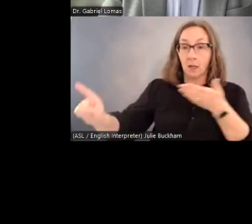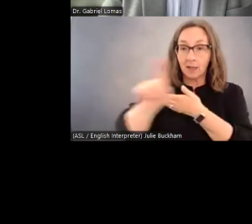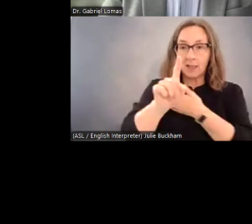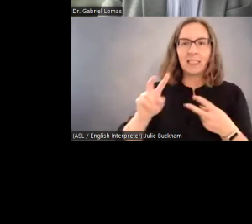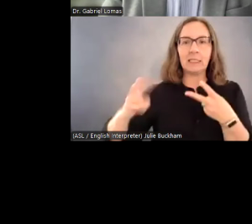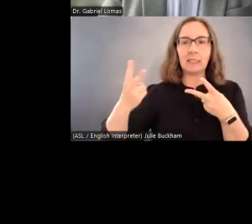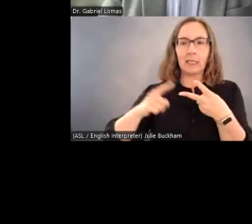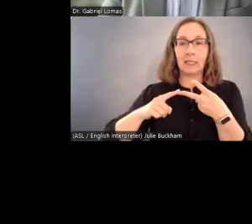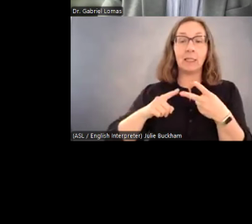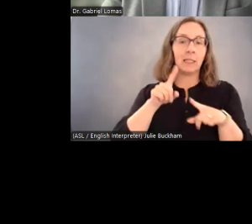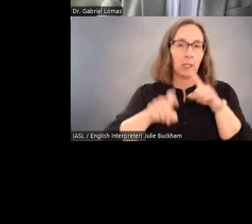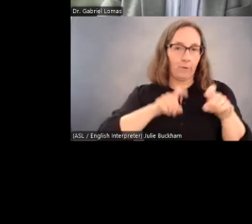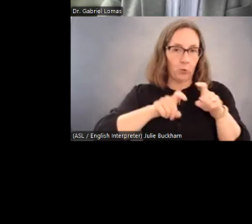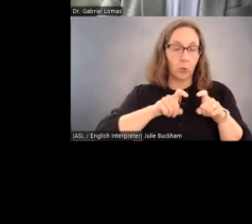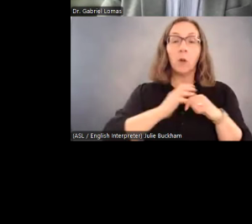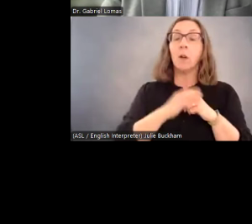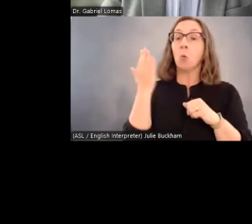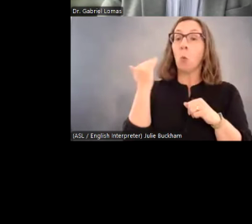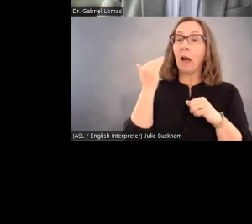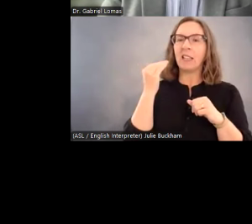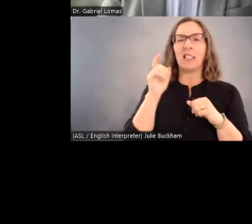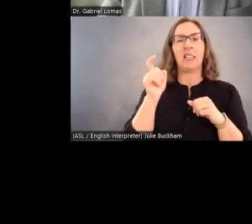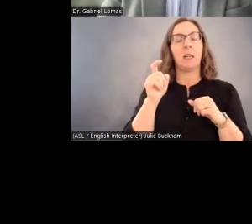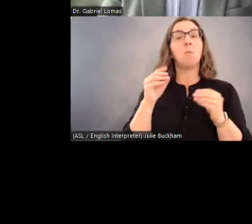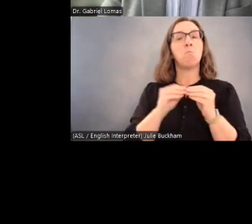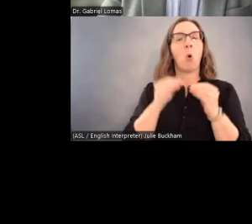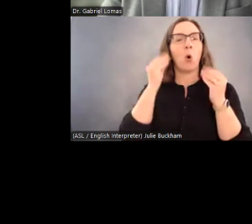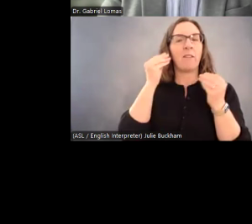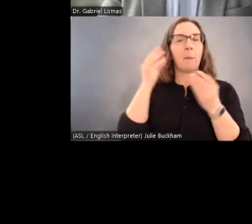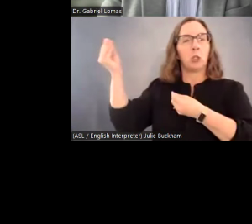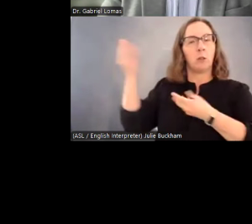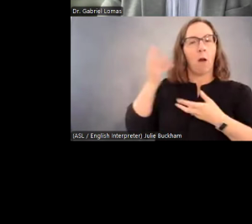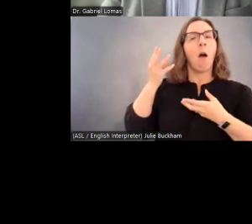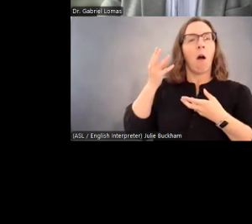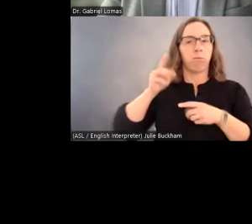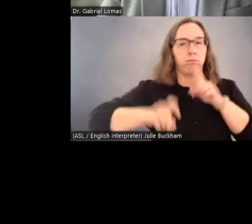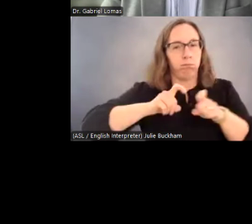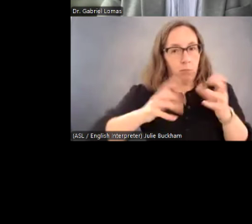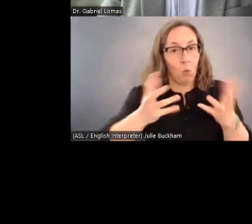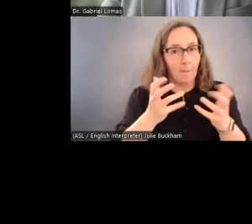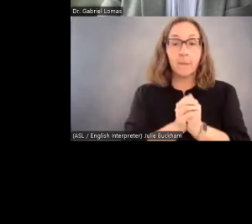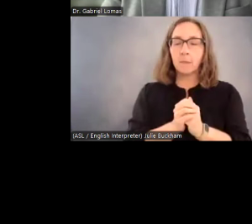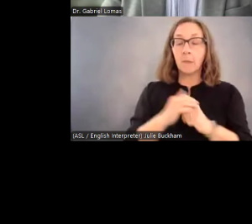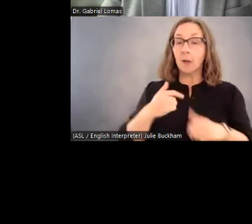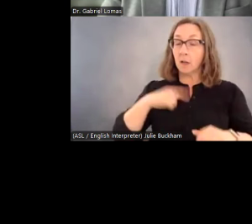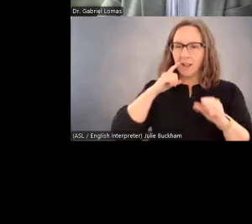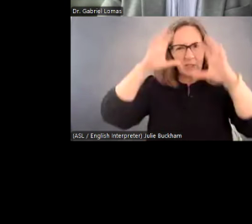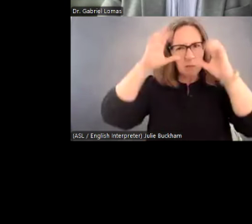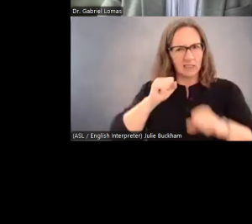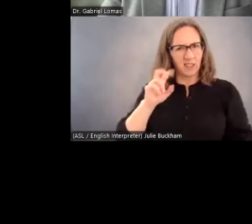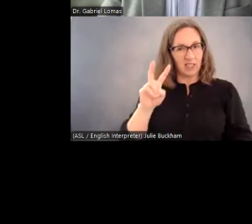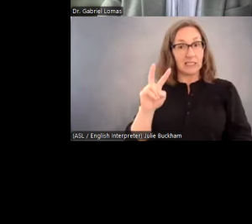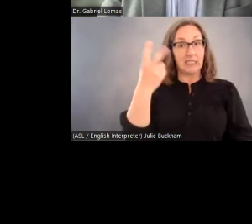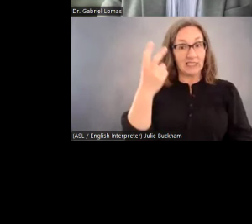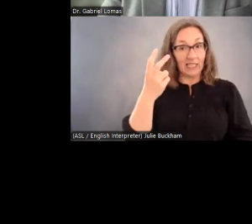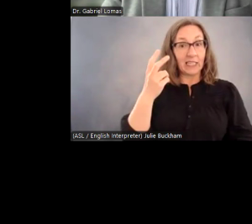that's because some additional information was found out. Now, I was very surprised to see that for the second interview, which is what we're going